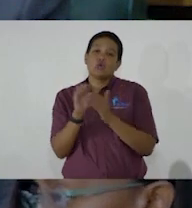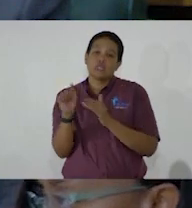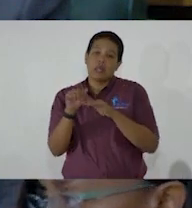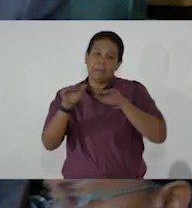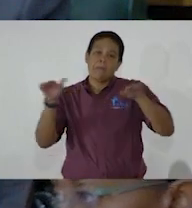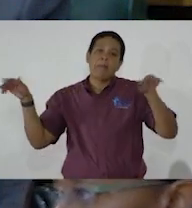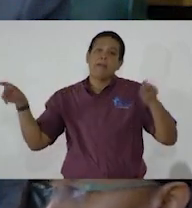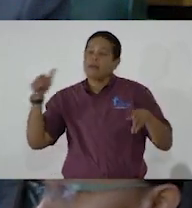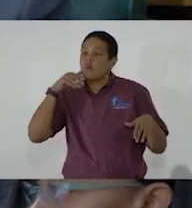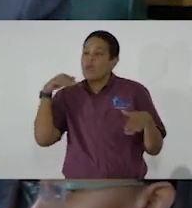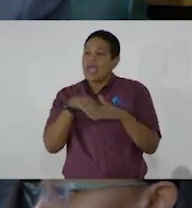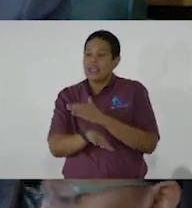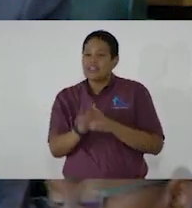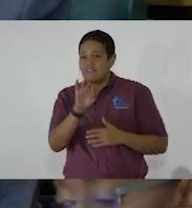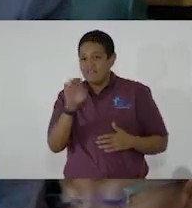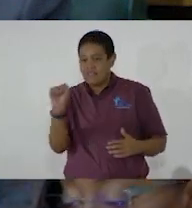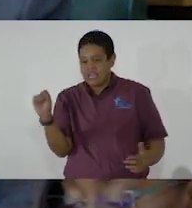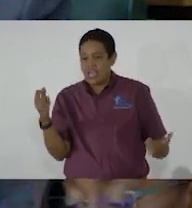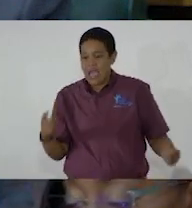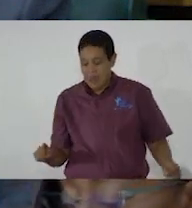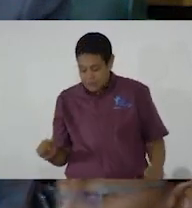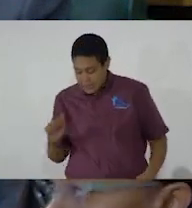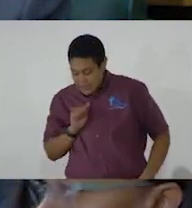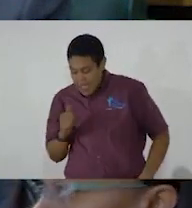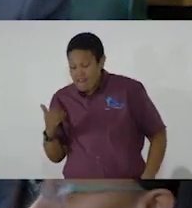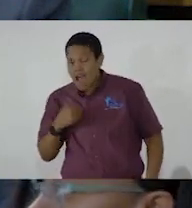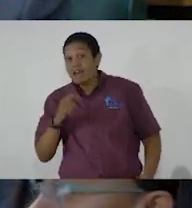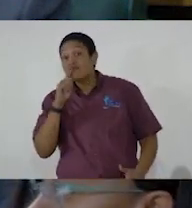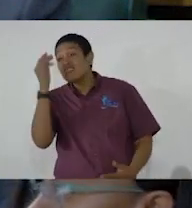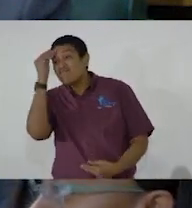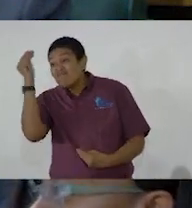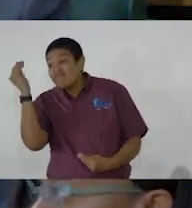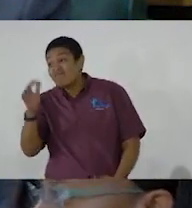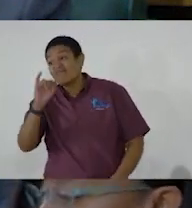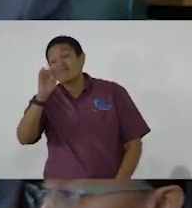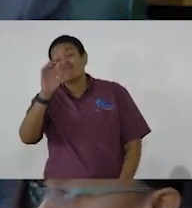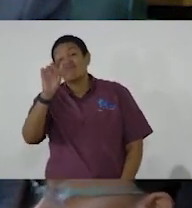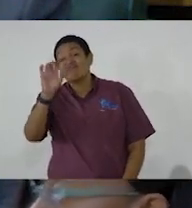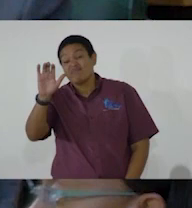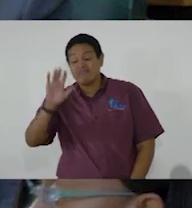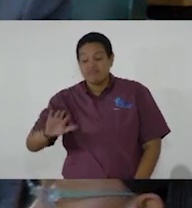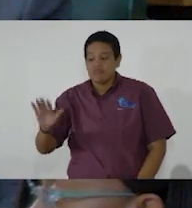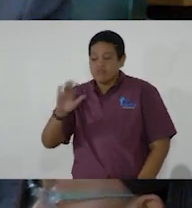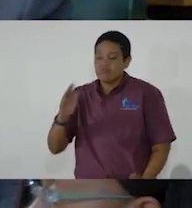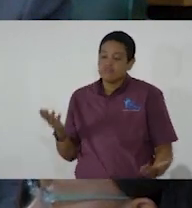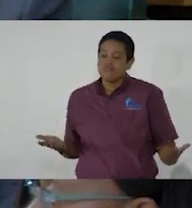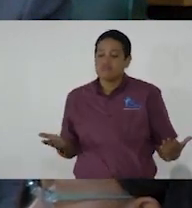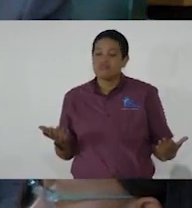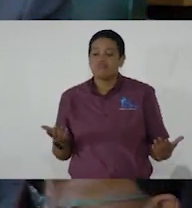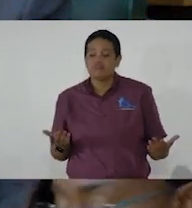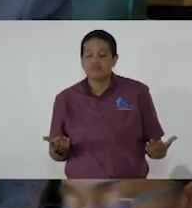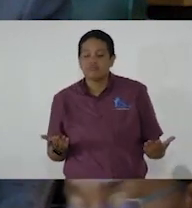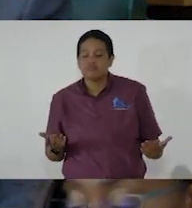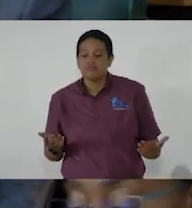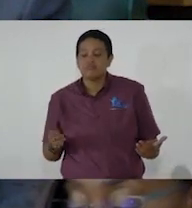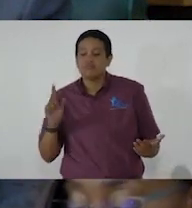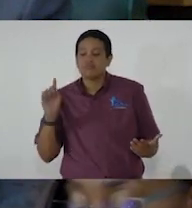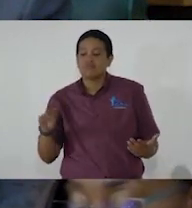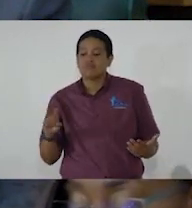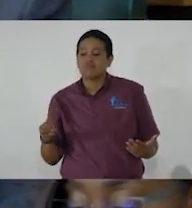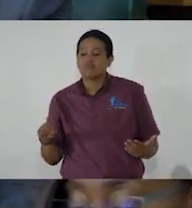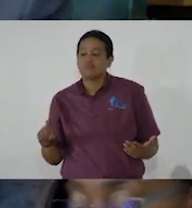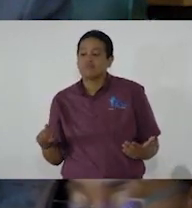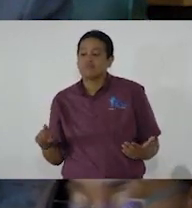$123,000. And I have instructed the JCDC that they must ramp up